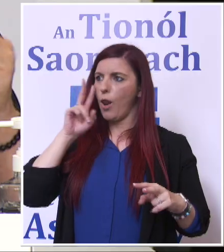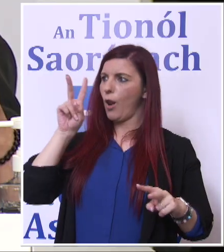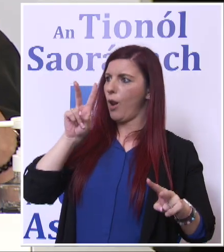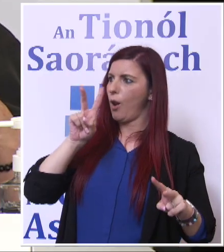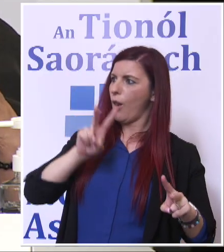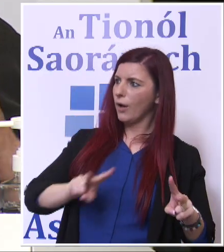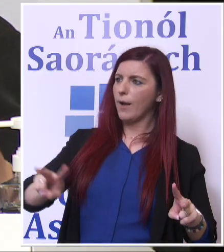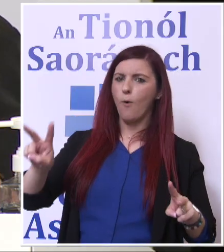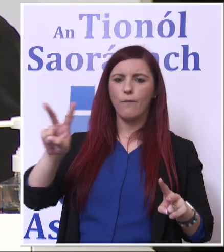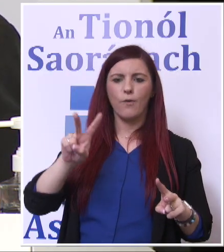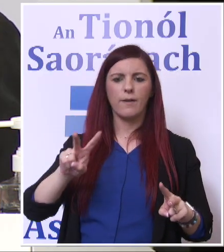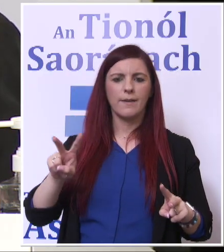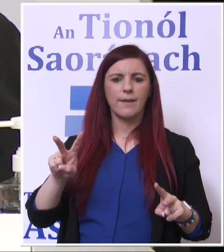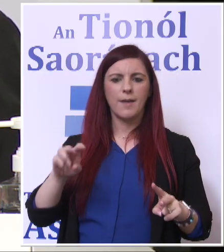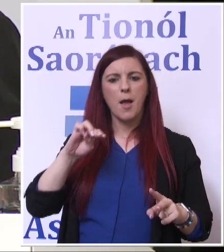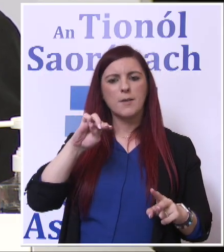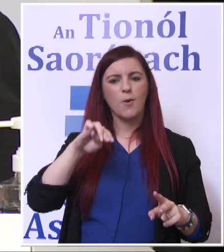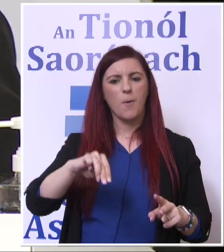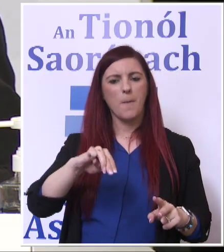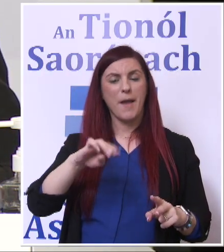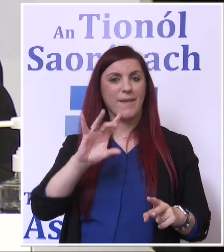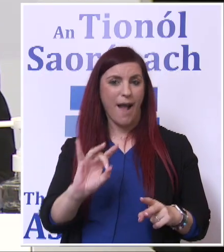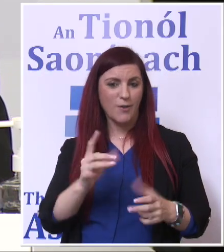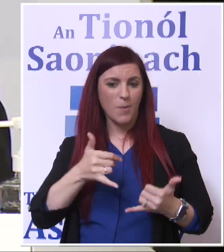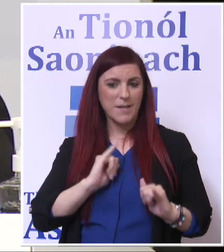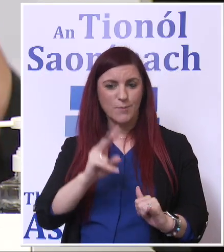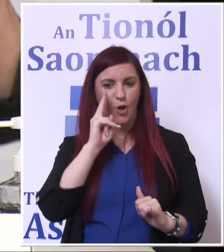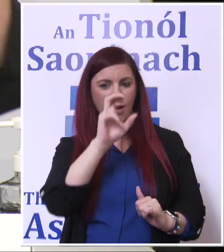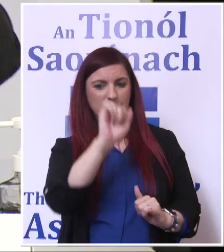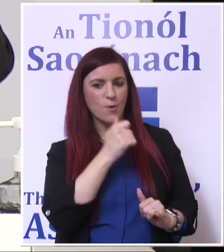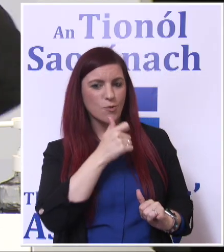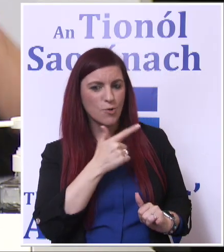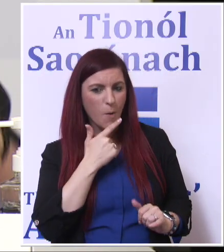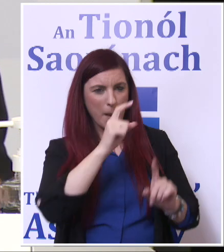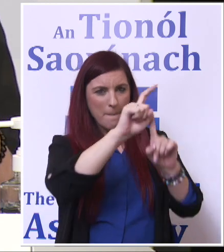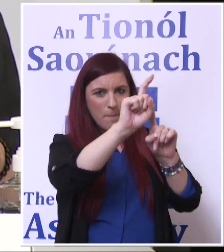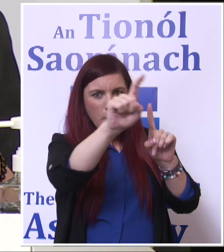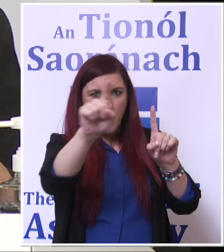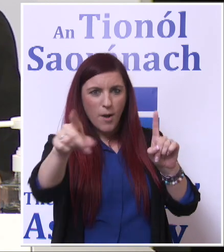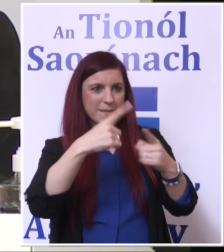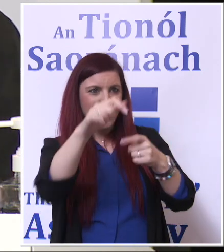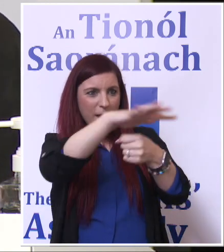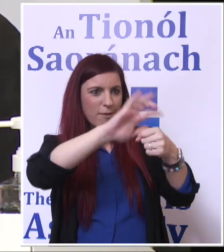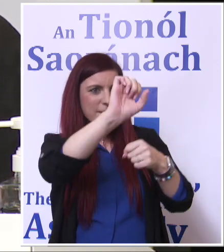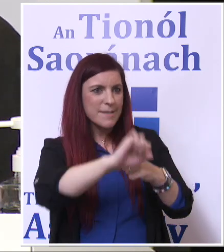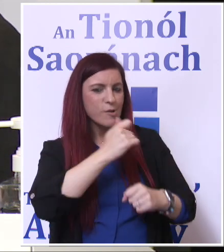down. Mayor Kavanagh was able to look down at South Dublin and point out all the areas that it